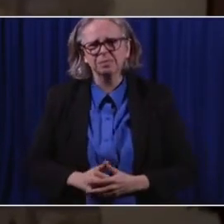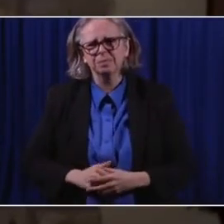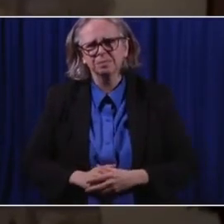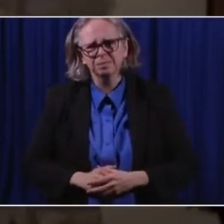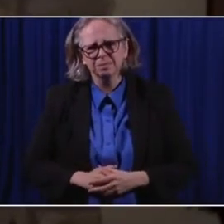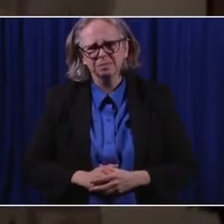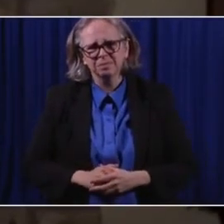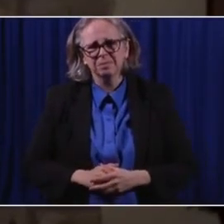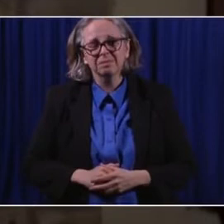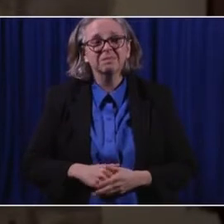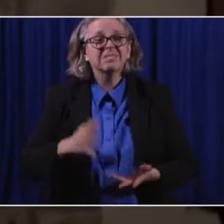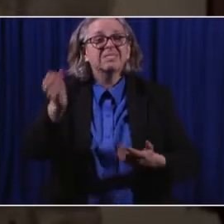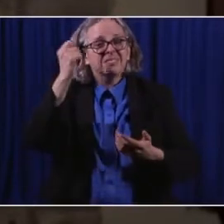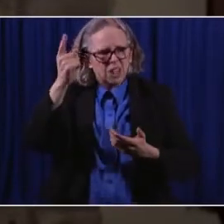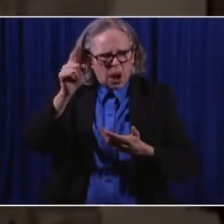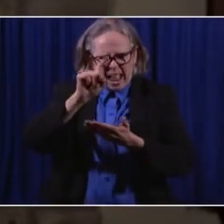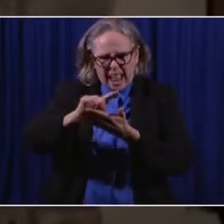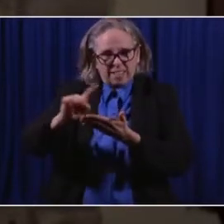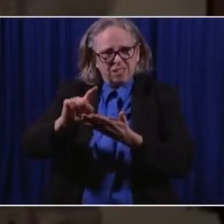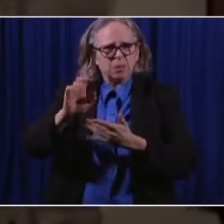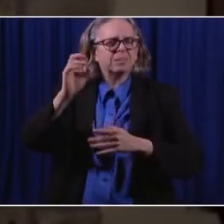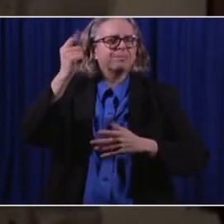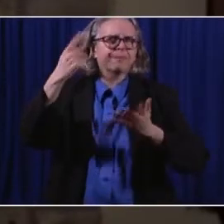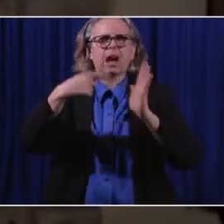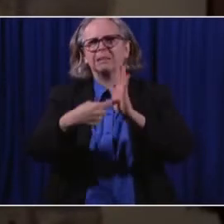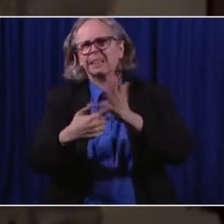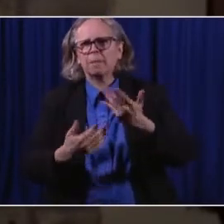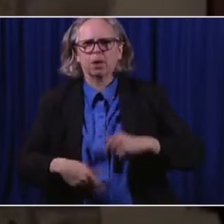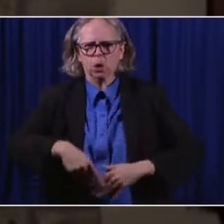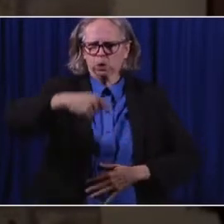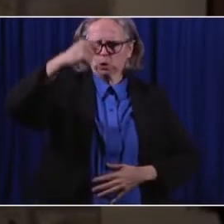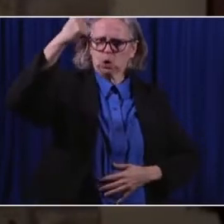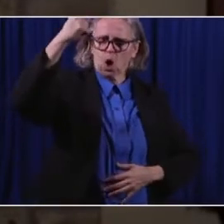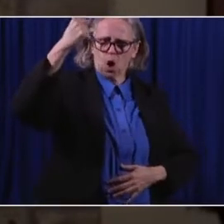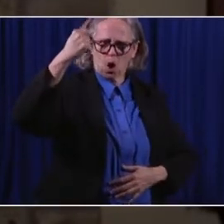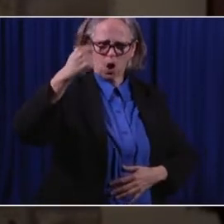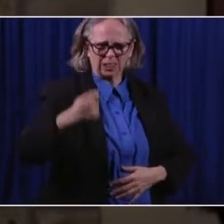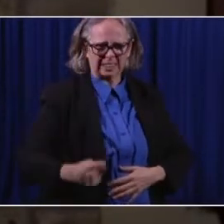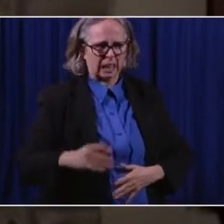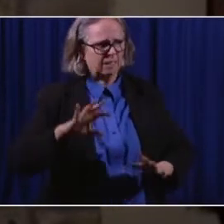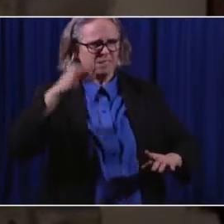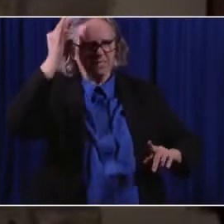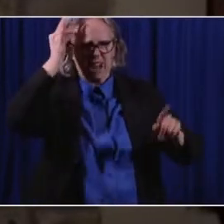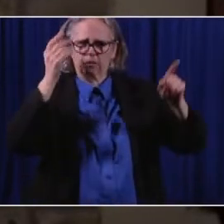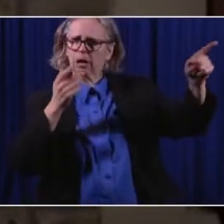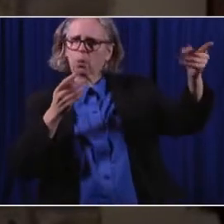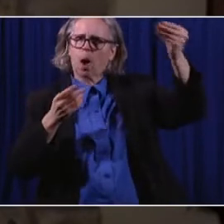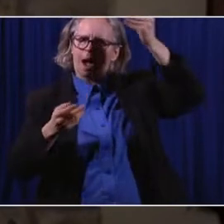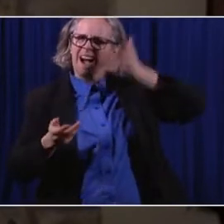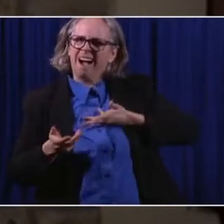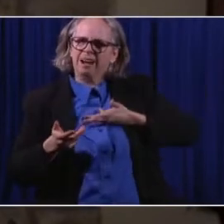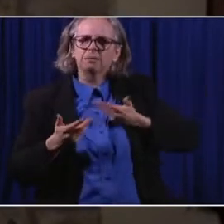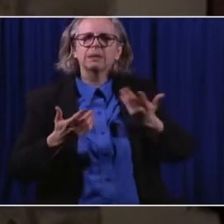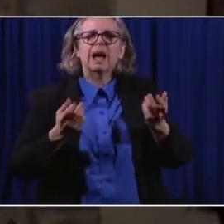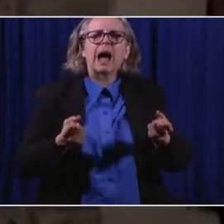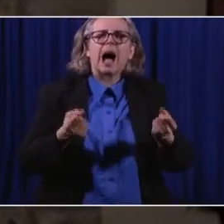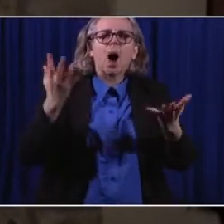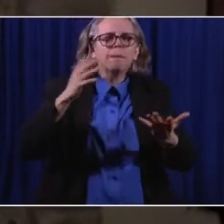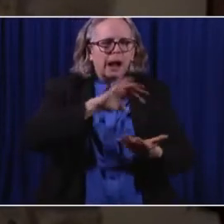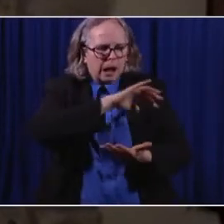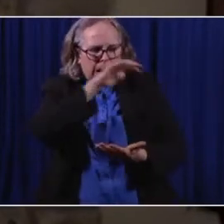told the amount of the vaccine that is coming. So on Tuesday, yesterday, we were